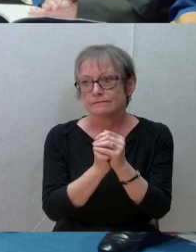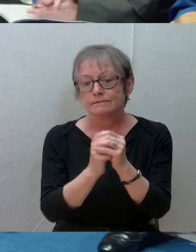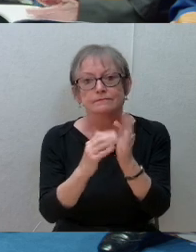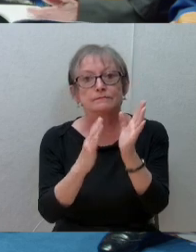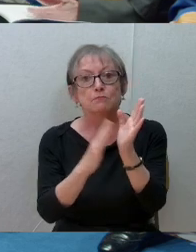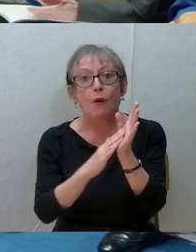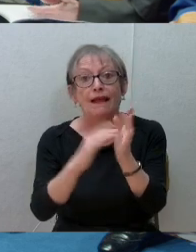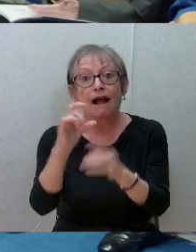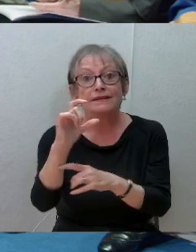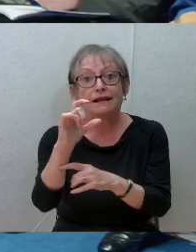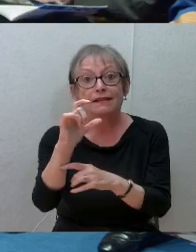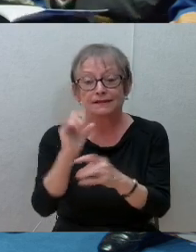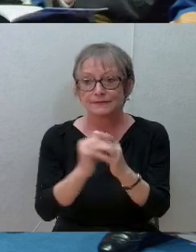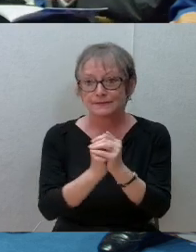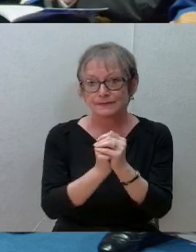Molly Castle.